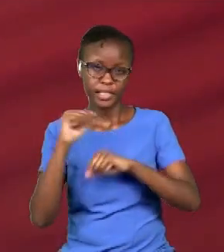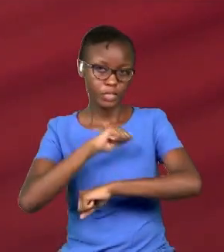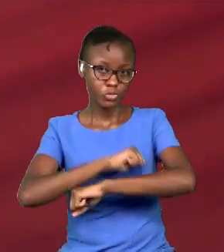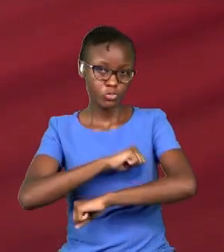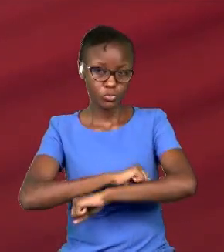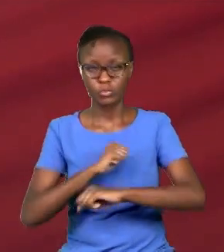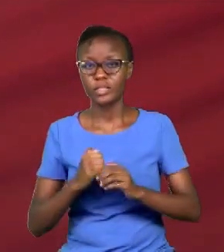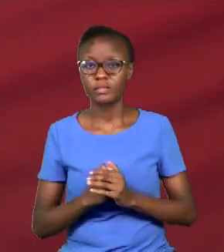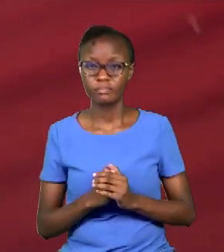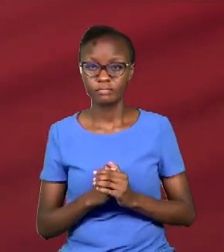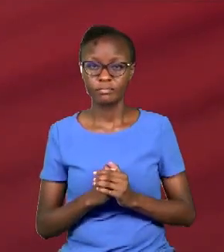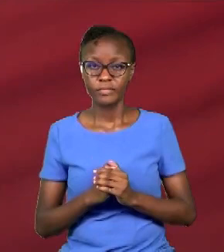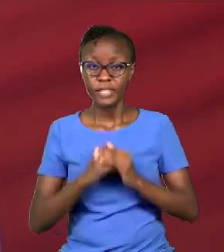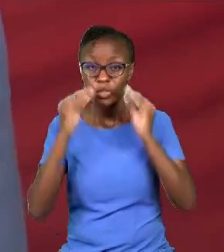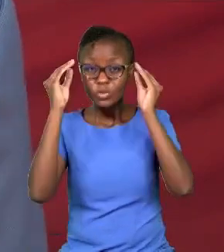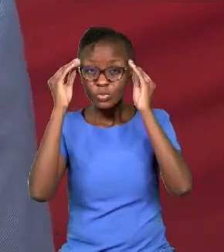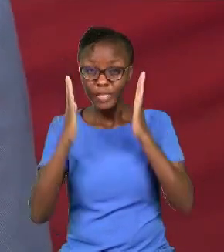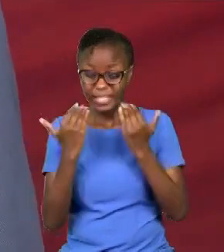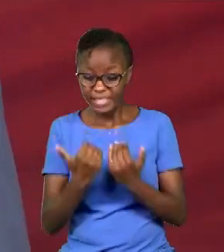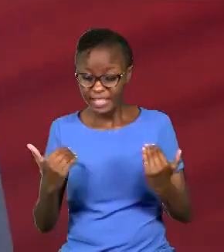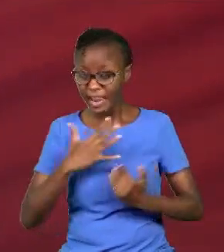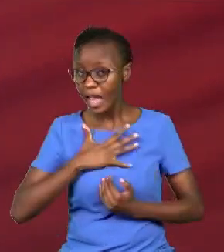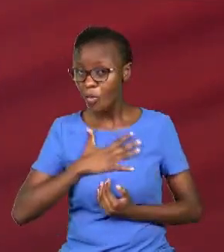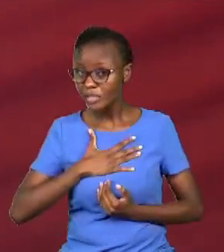Our children are thoroughly indisciplined.